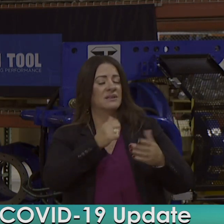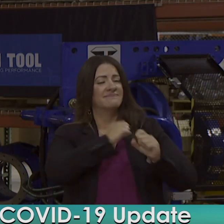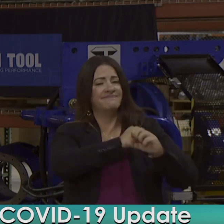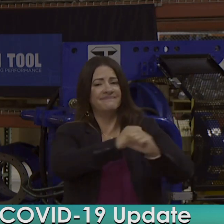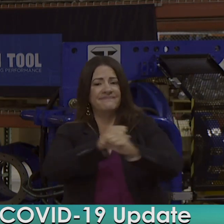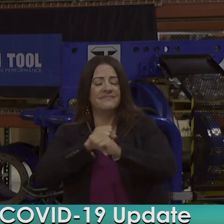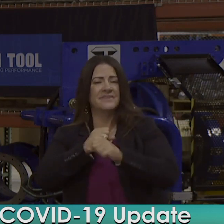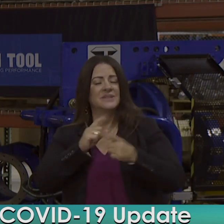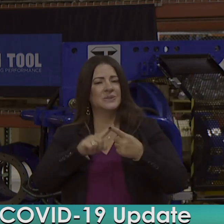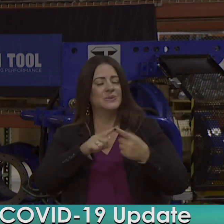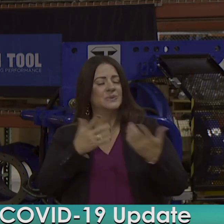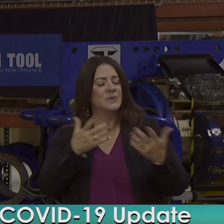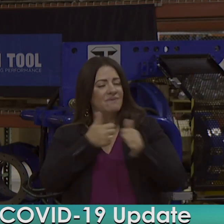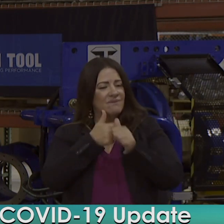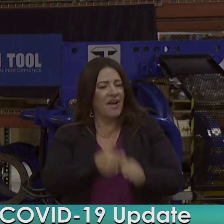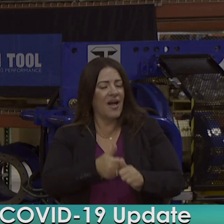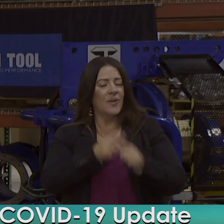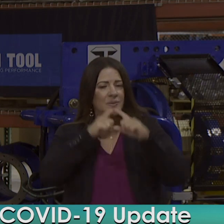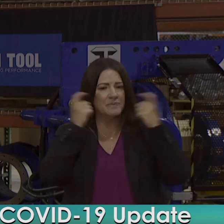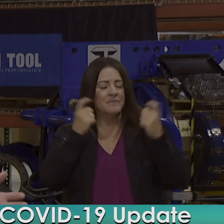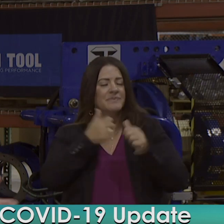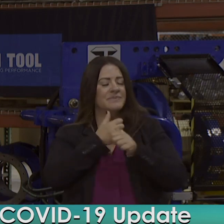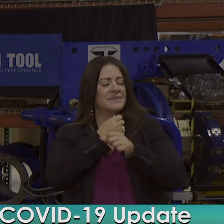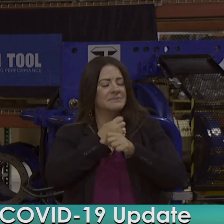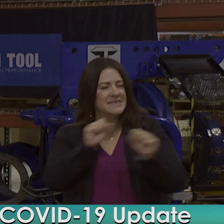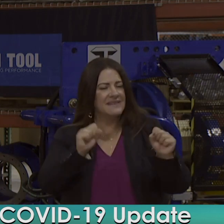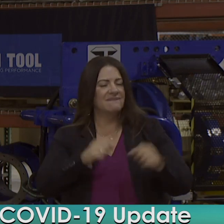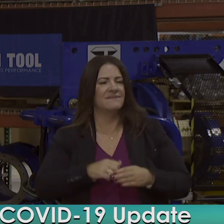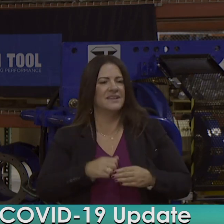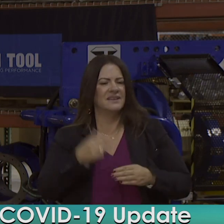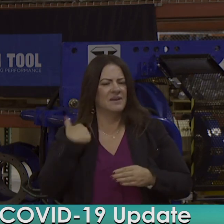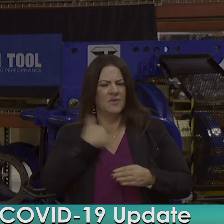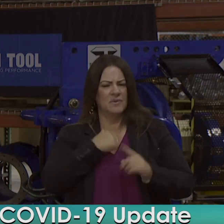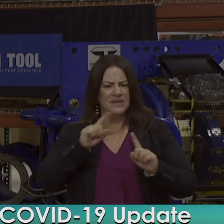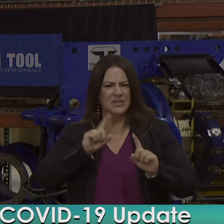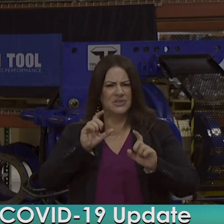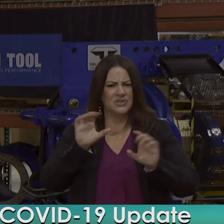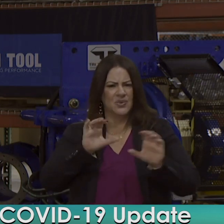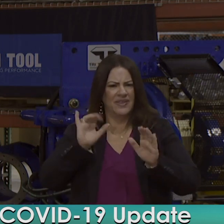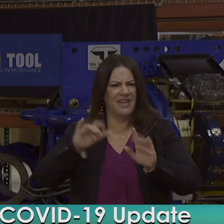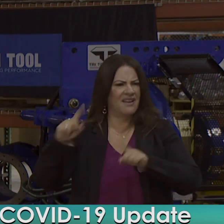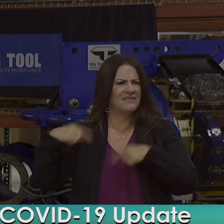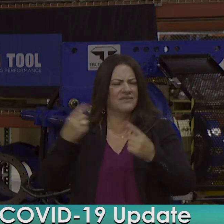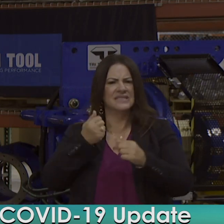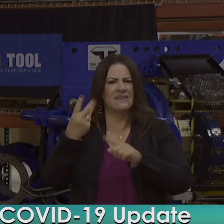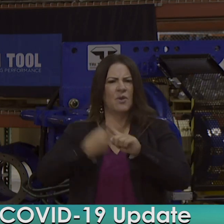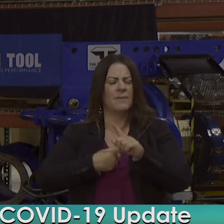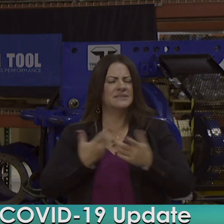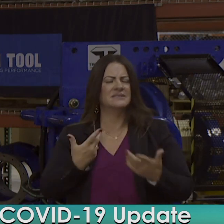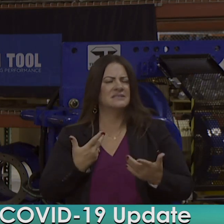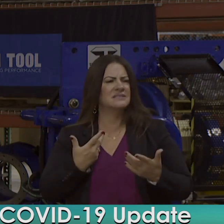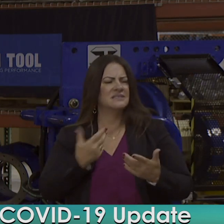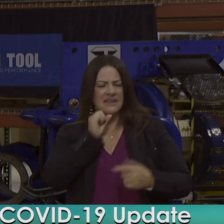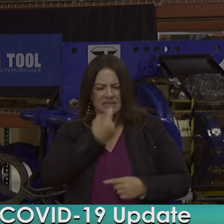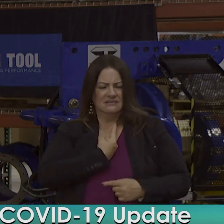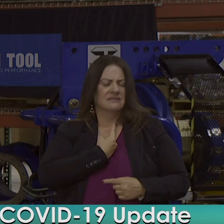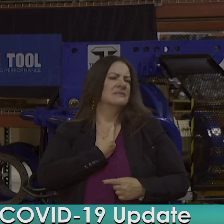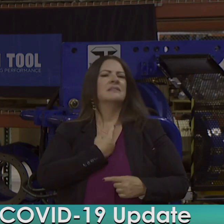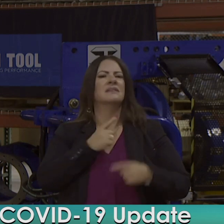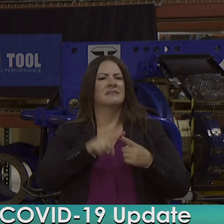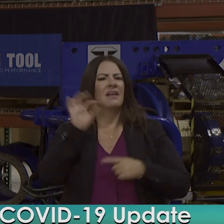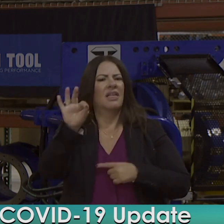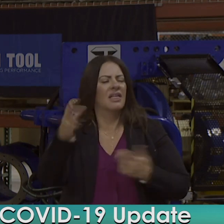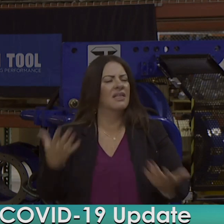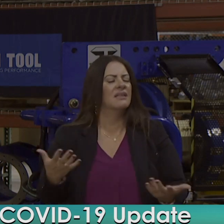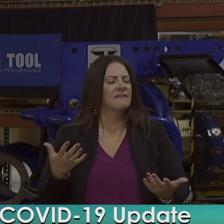state of California, trusted messengers to deliver this message. We've been doing that for months and months and months. I have made this point